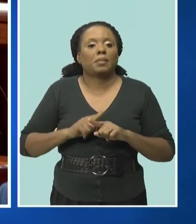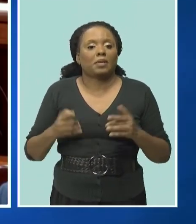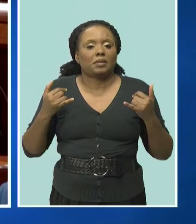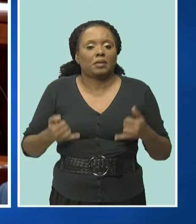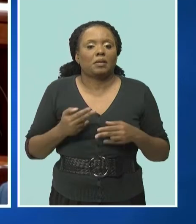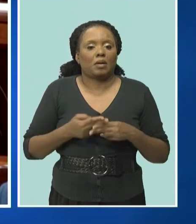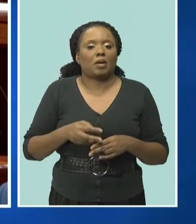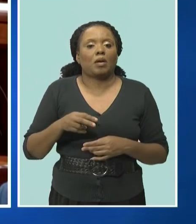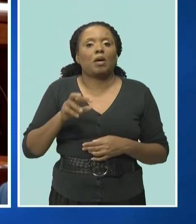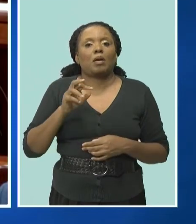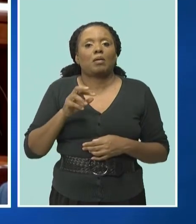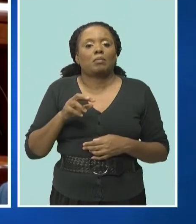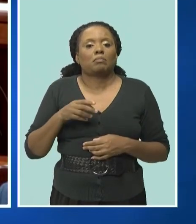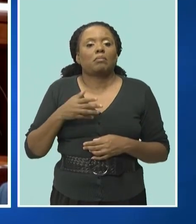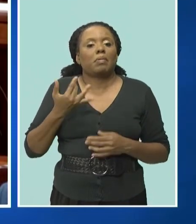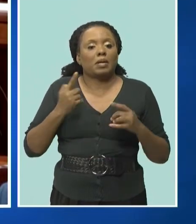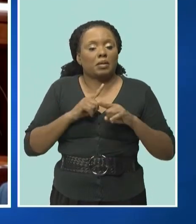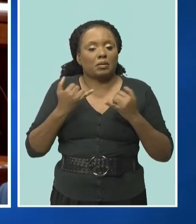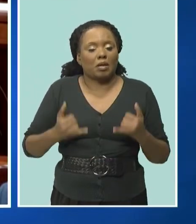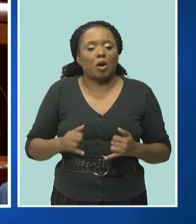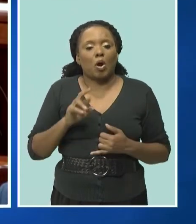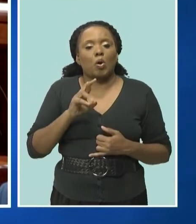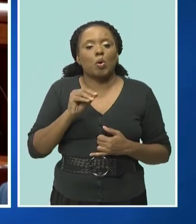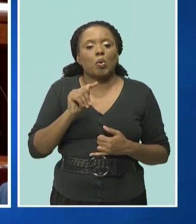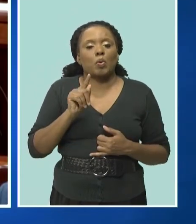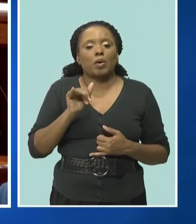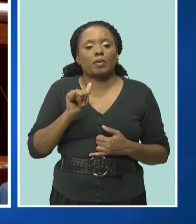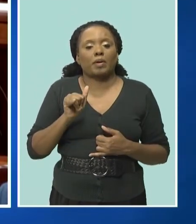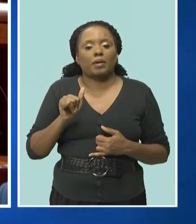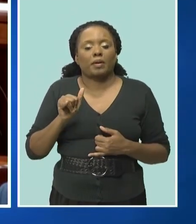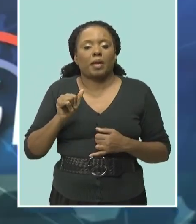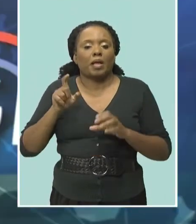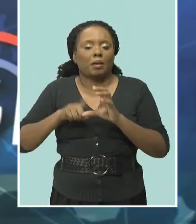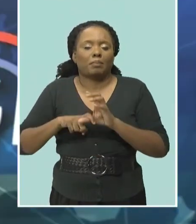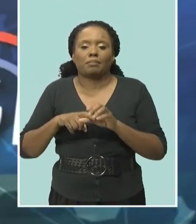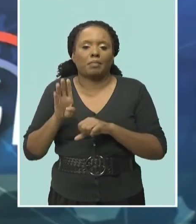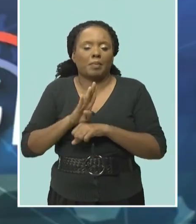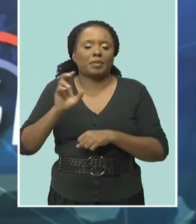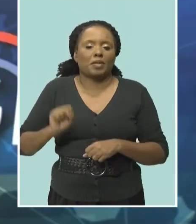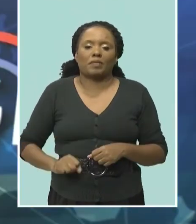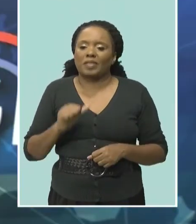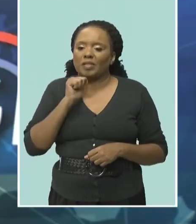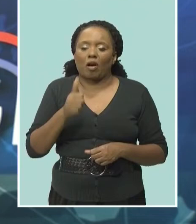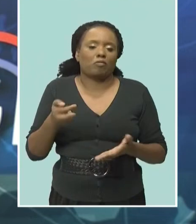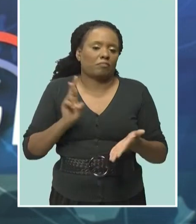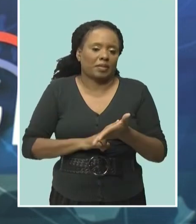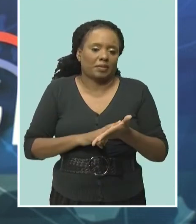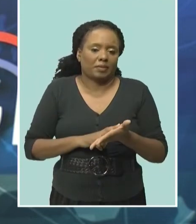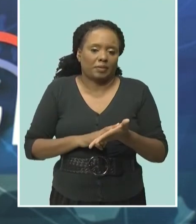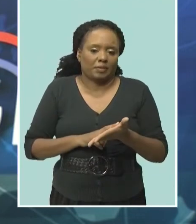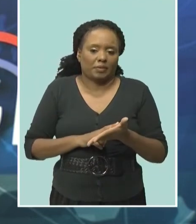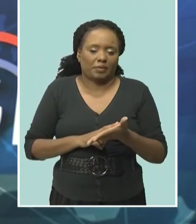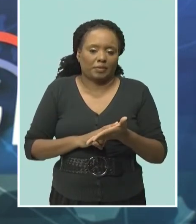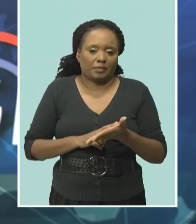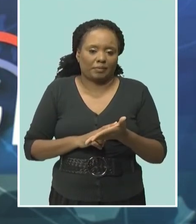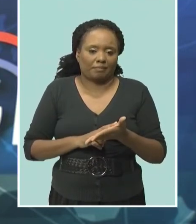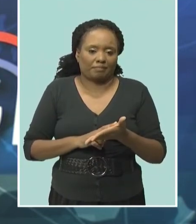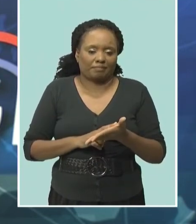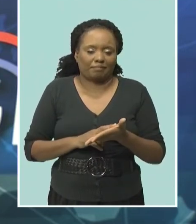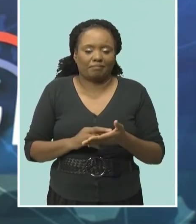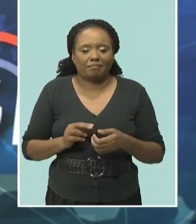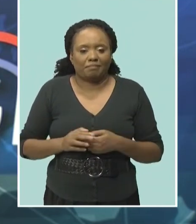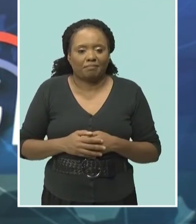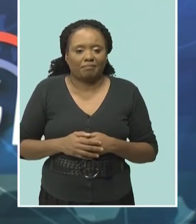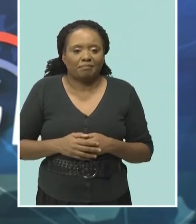Barbados South is not a registered organization. People Empowerment Minister Kirk Humphrey says more needs